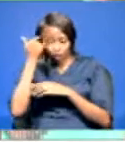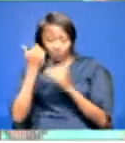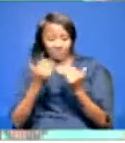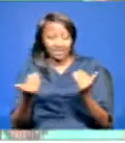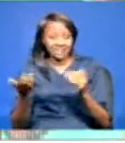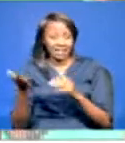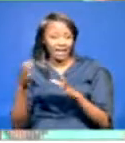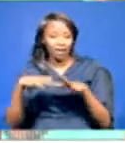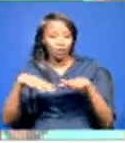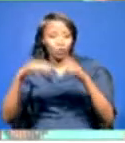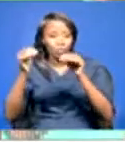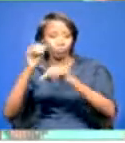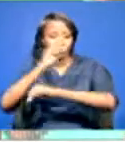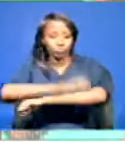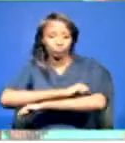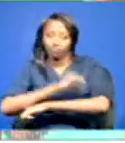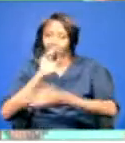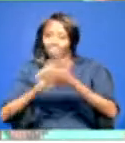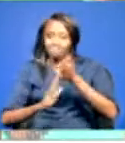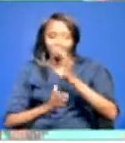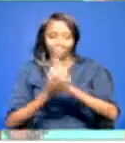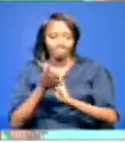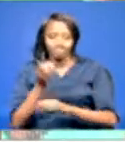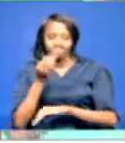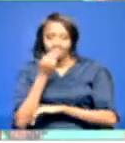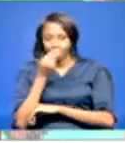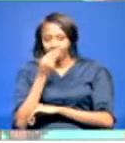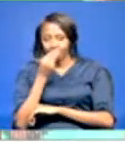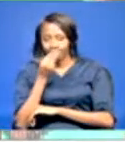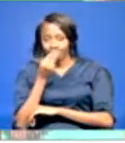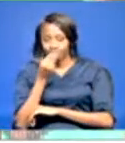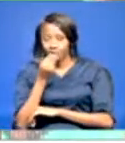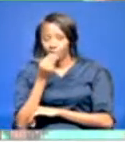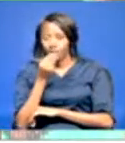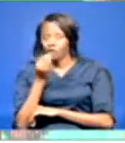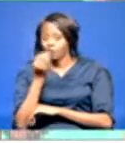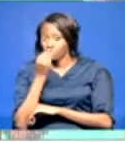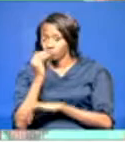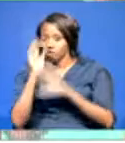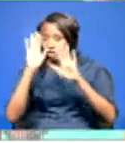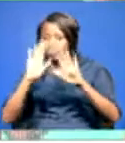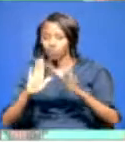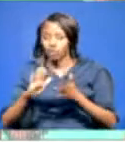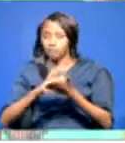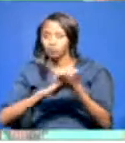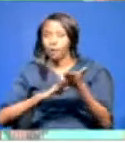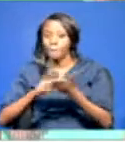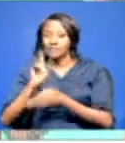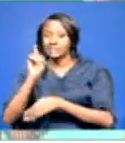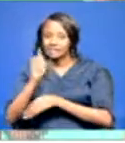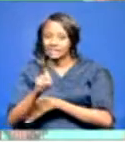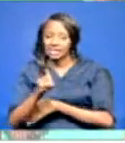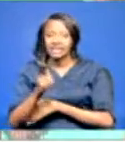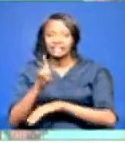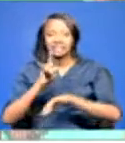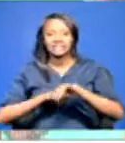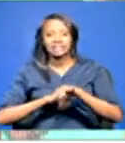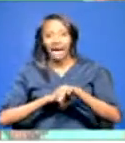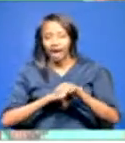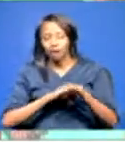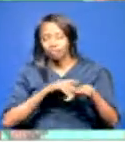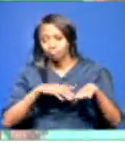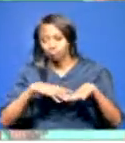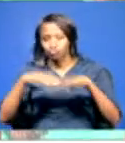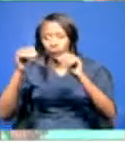food. I think food should be a basic need, so that when a child goes to school, at least they can